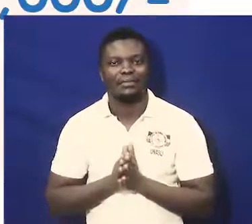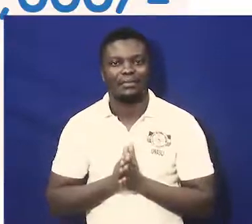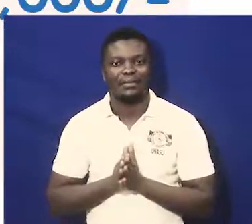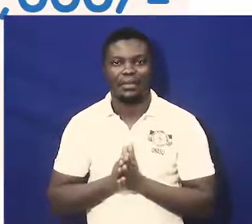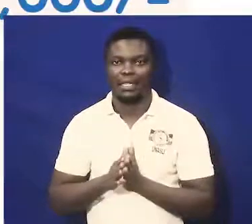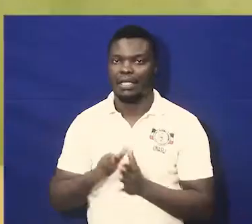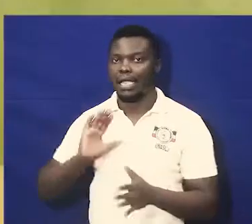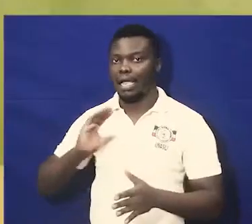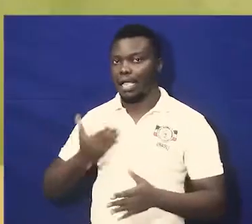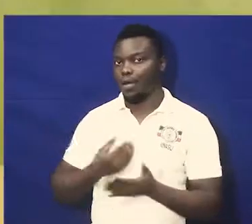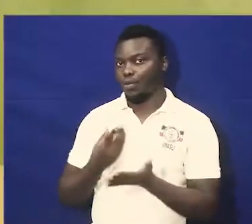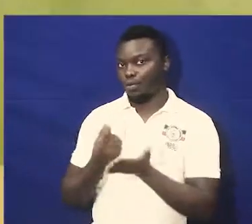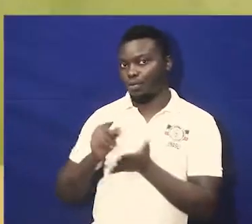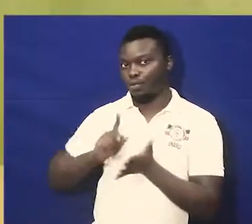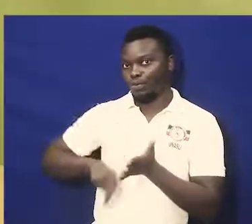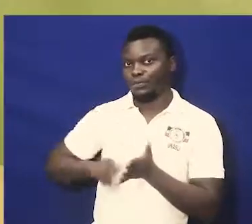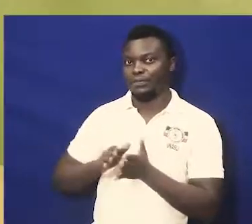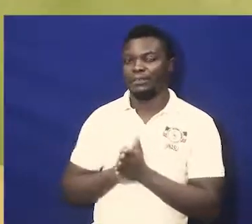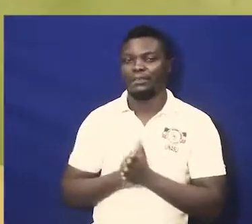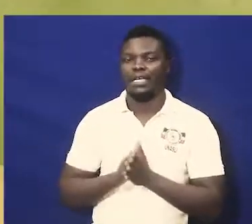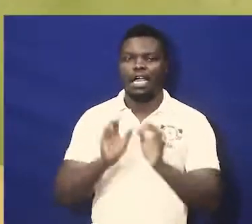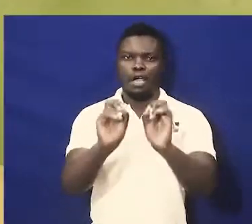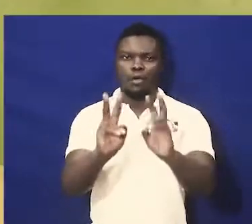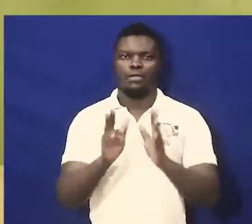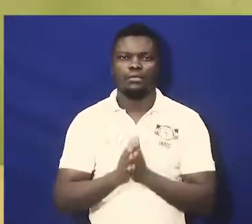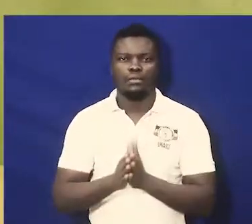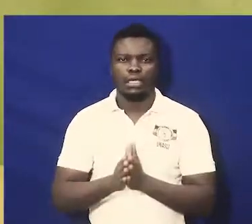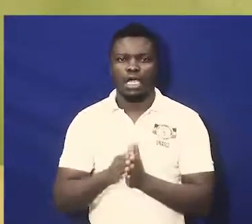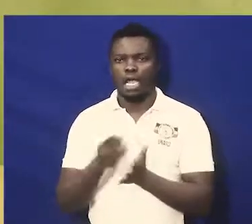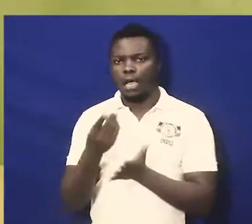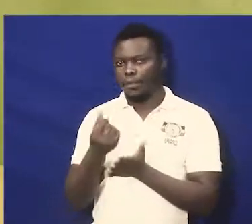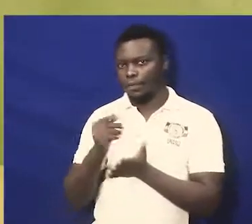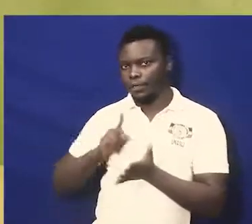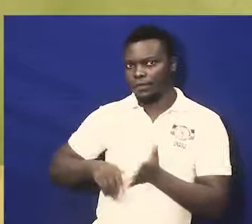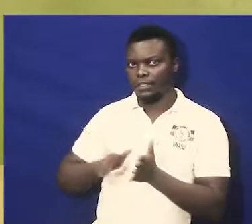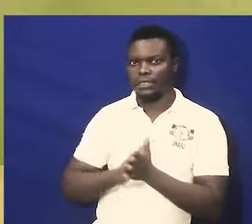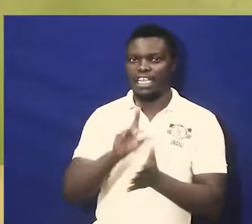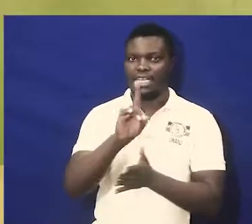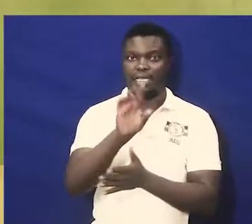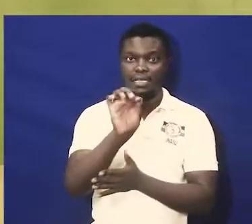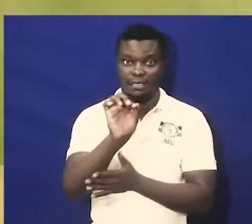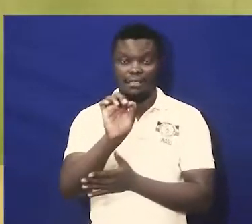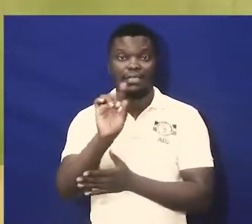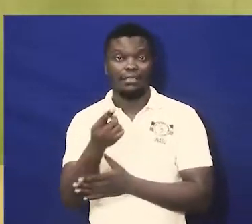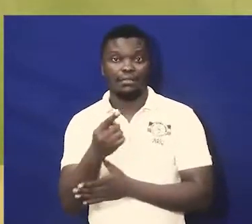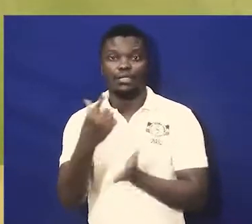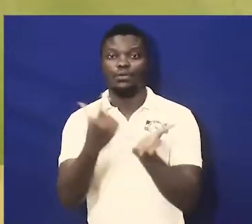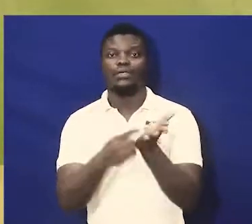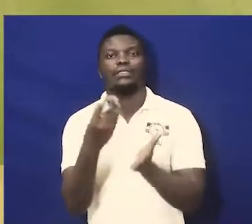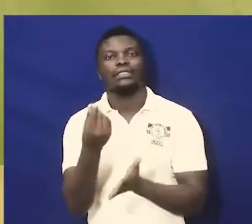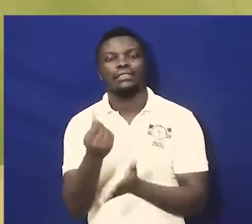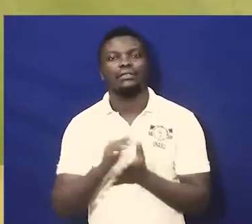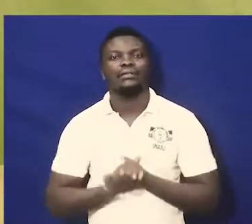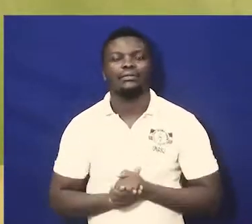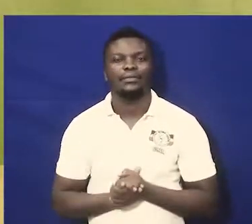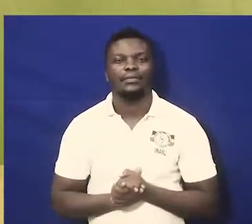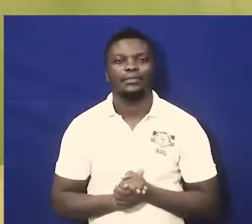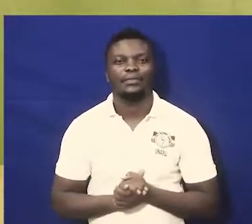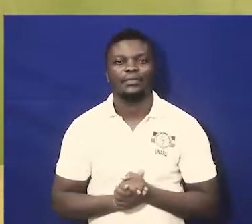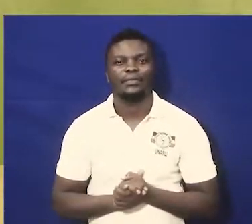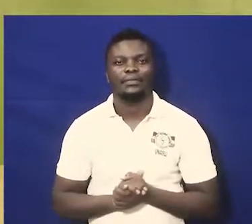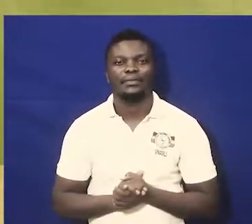our profit. So our profit is 18,000 Uganda shillings.